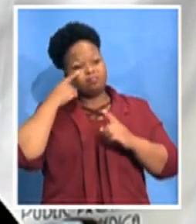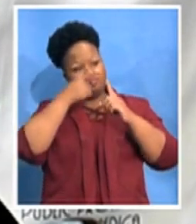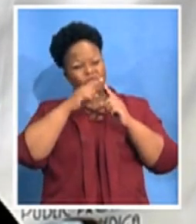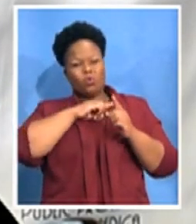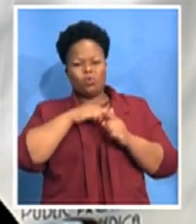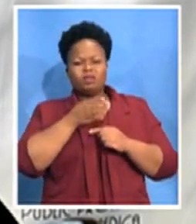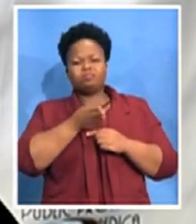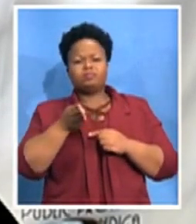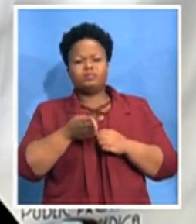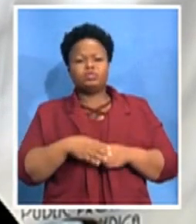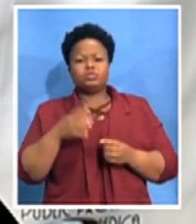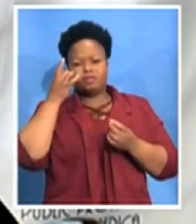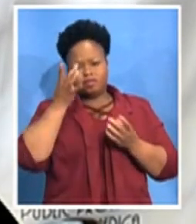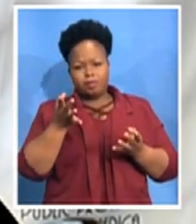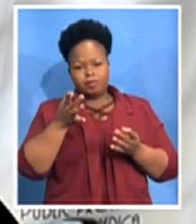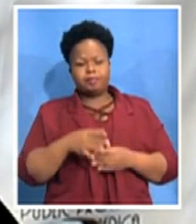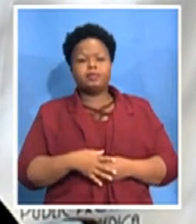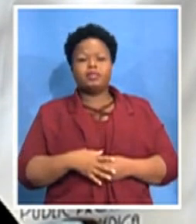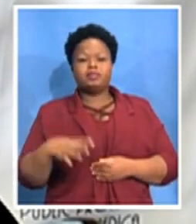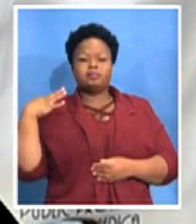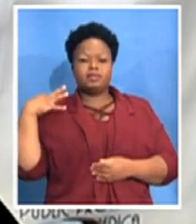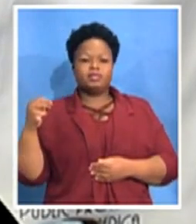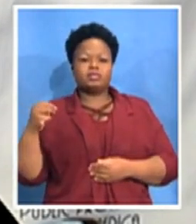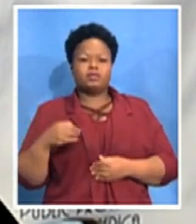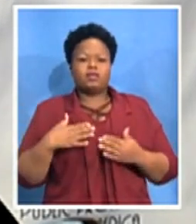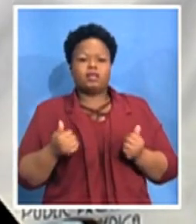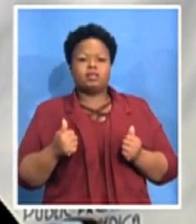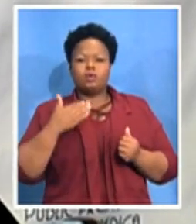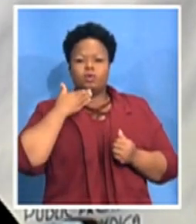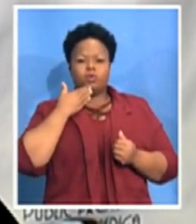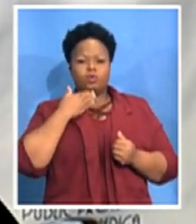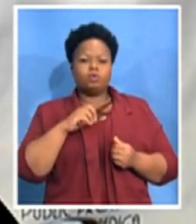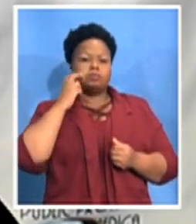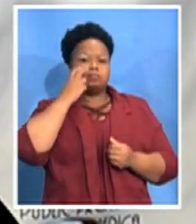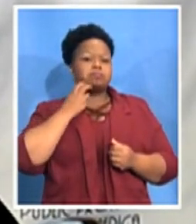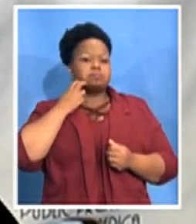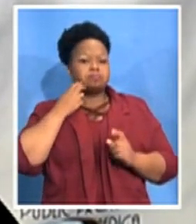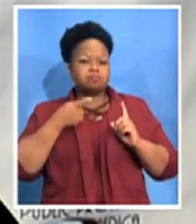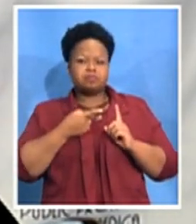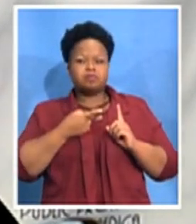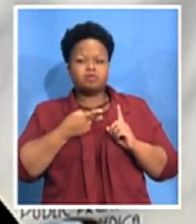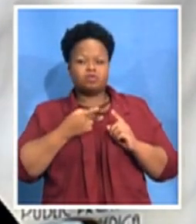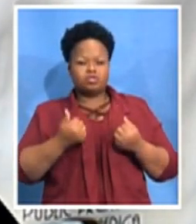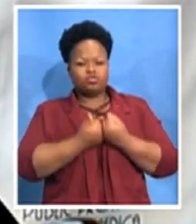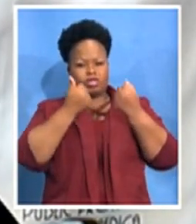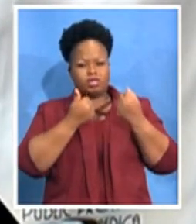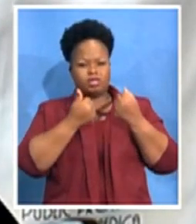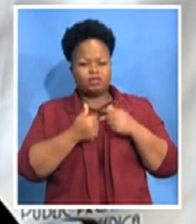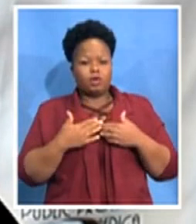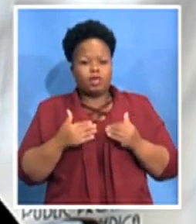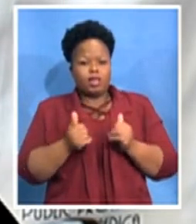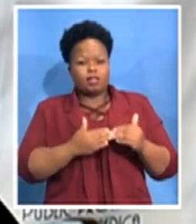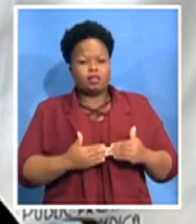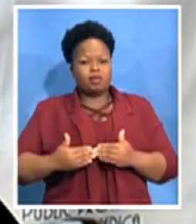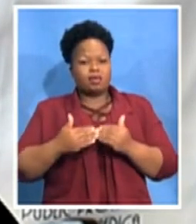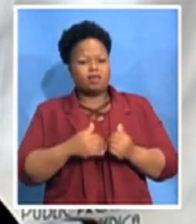Lawrence Mkhize, about the challenges relating to healthcare facilities received during our inspections across